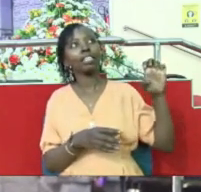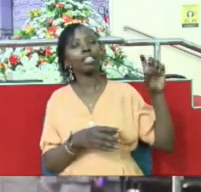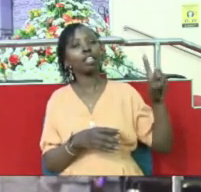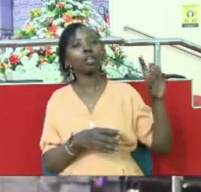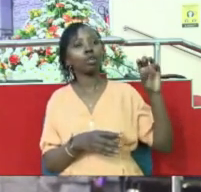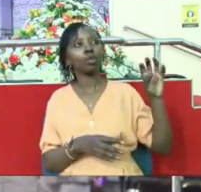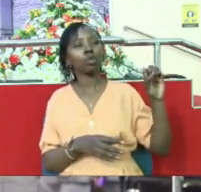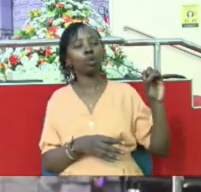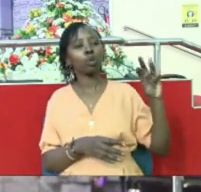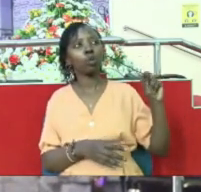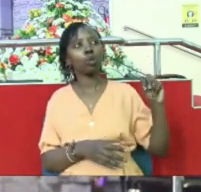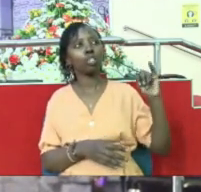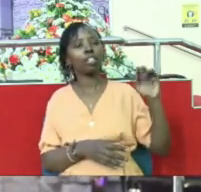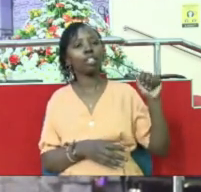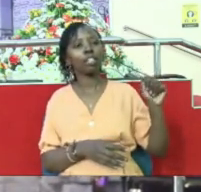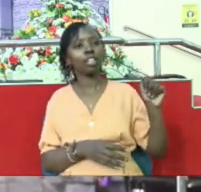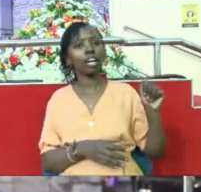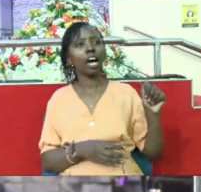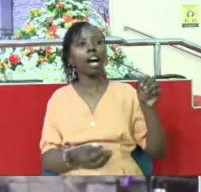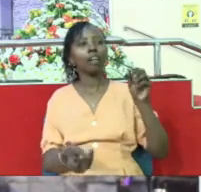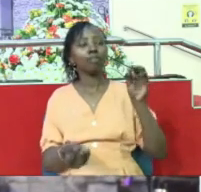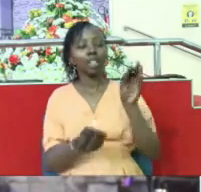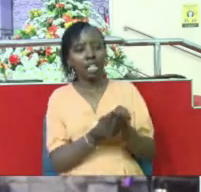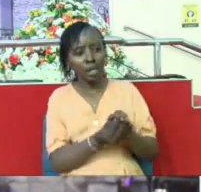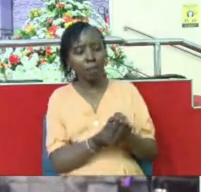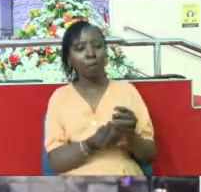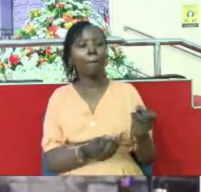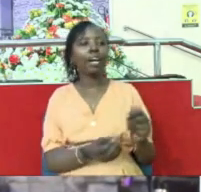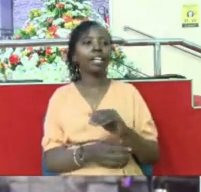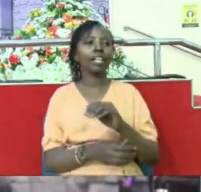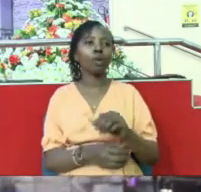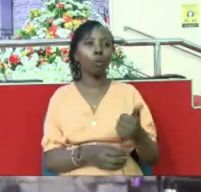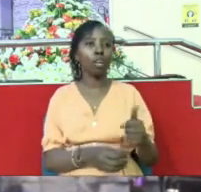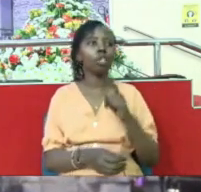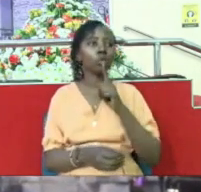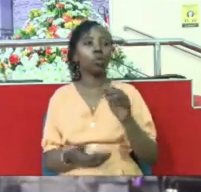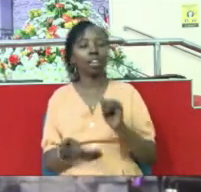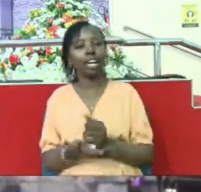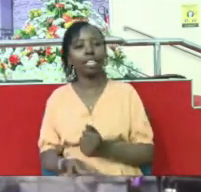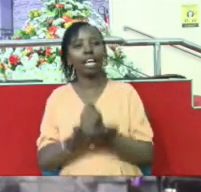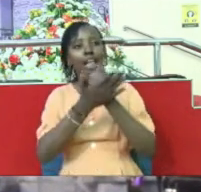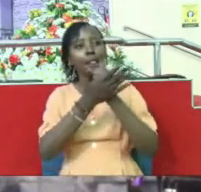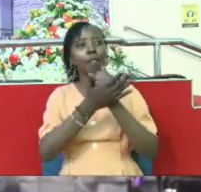bring together. So that they can go and help the church in Jerusalem.